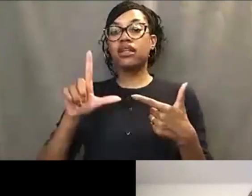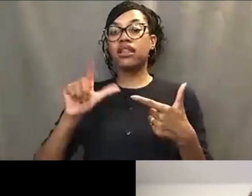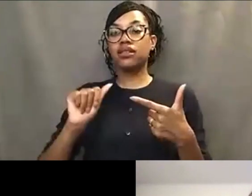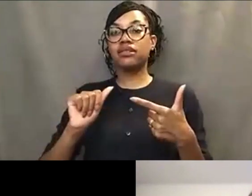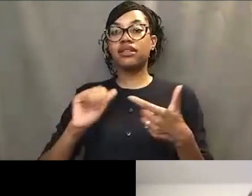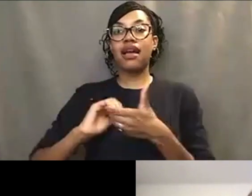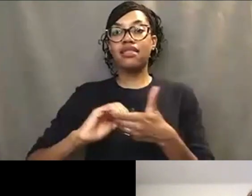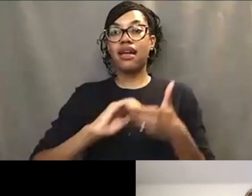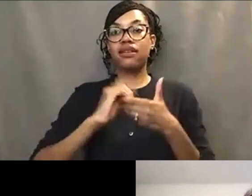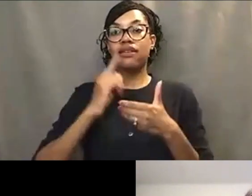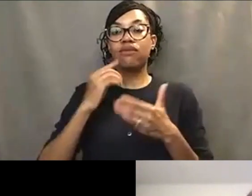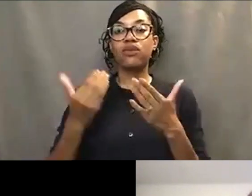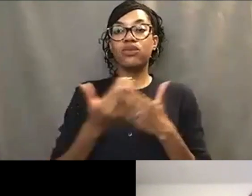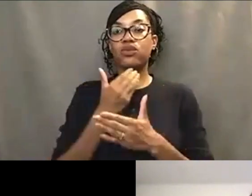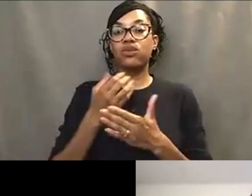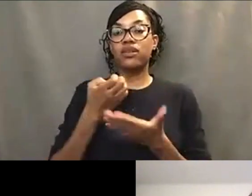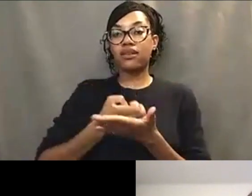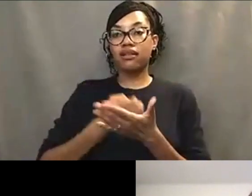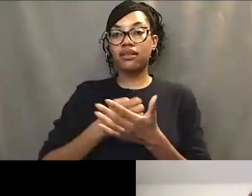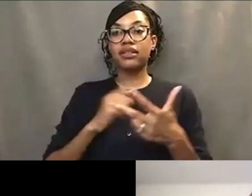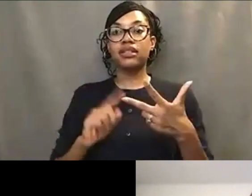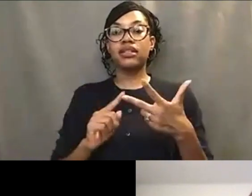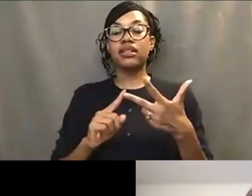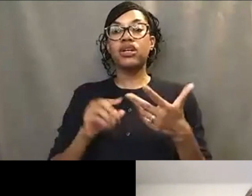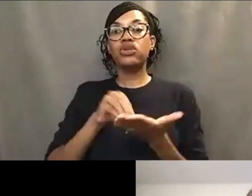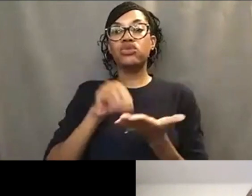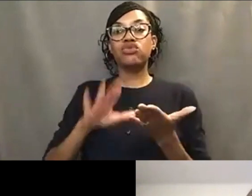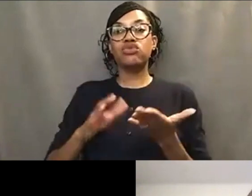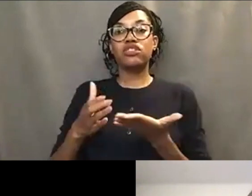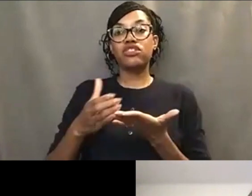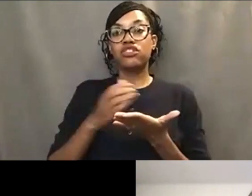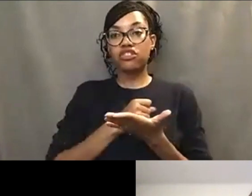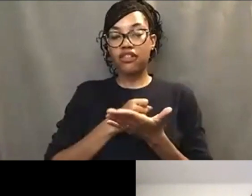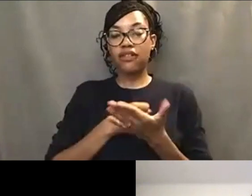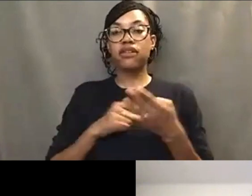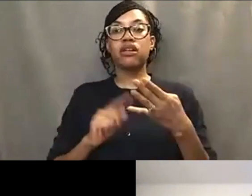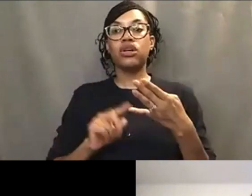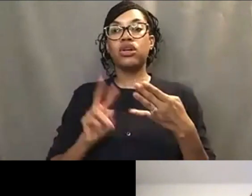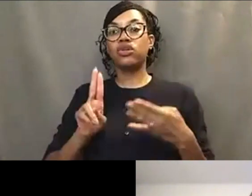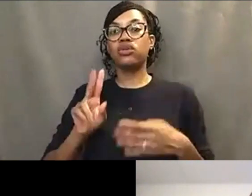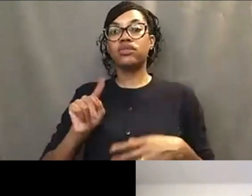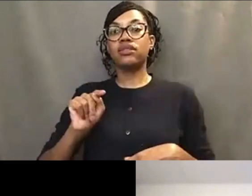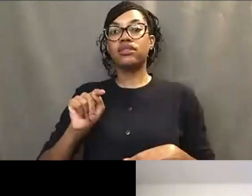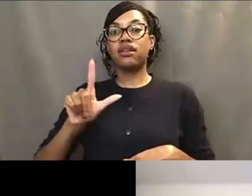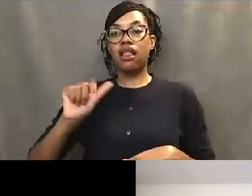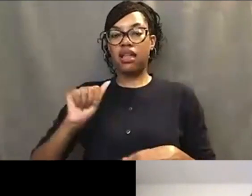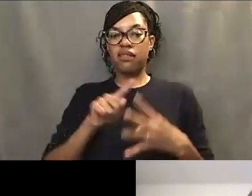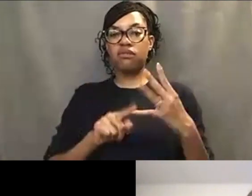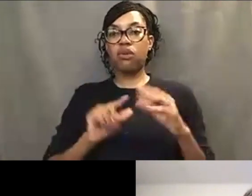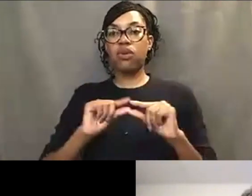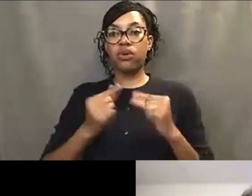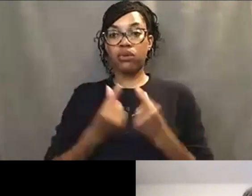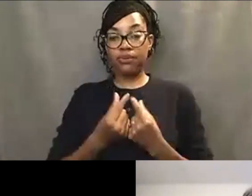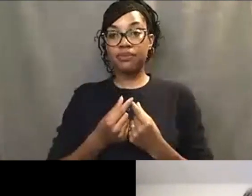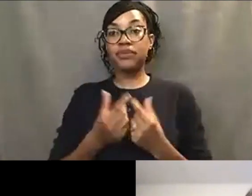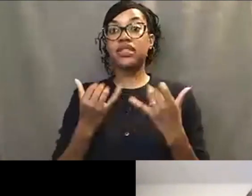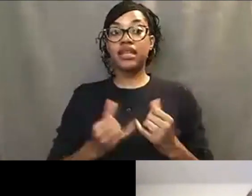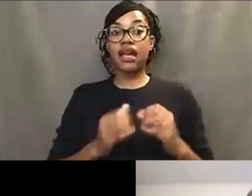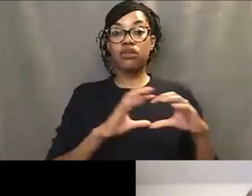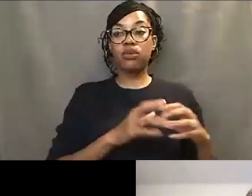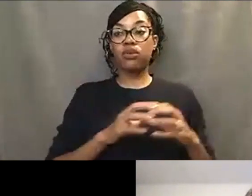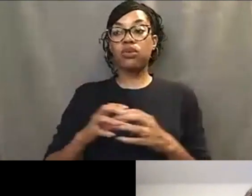New Economy, Students Deserve, and UTLA. At this juncture, the union made both a provocative